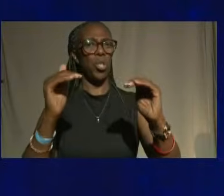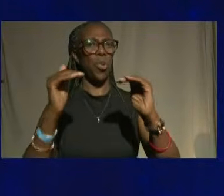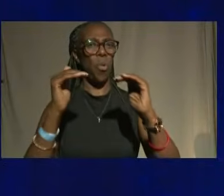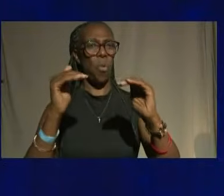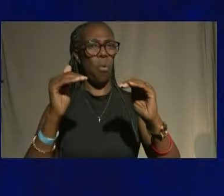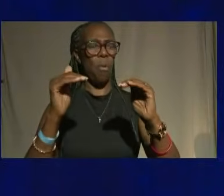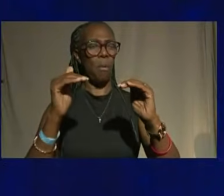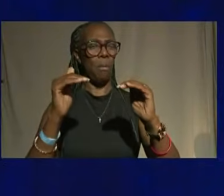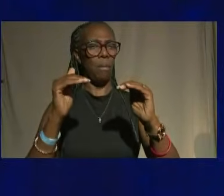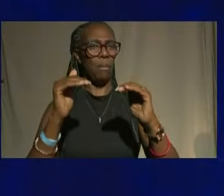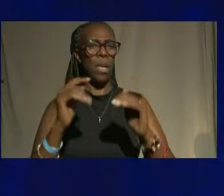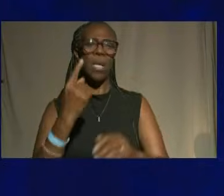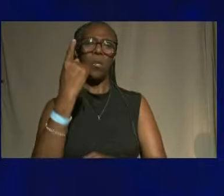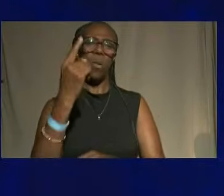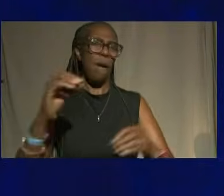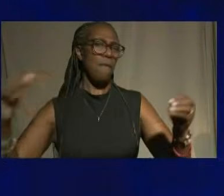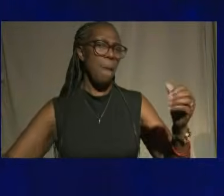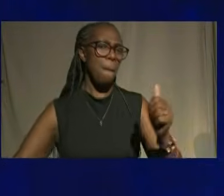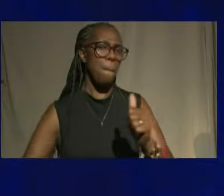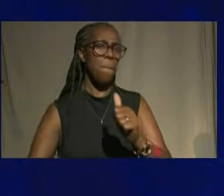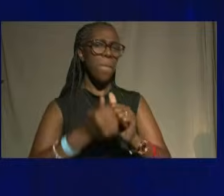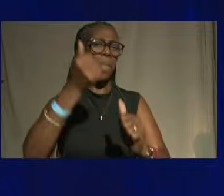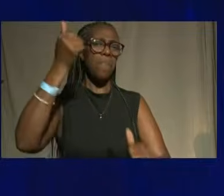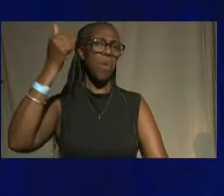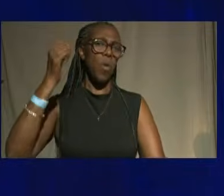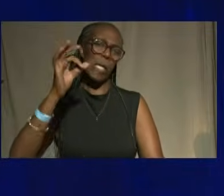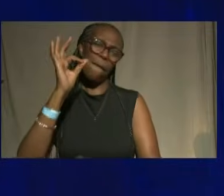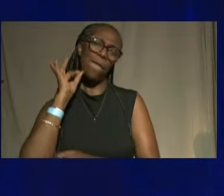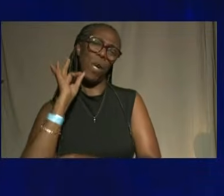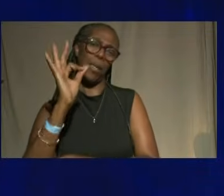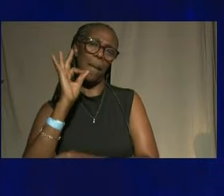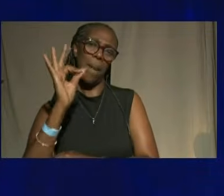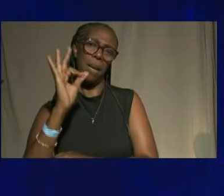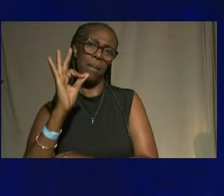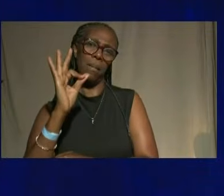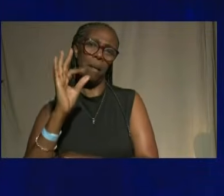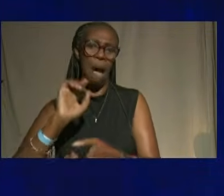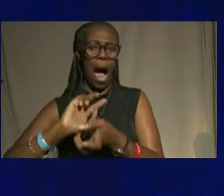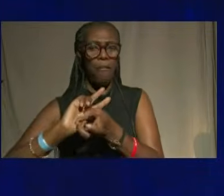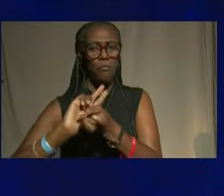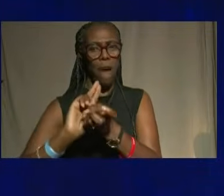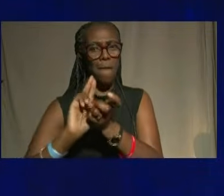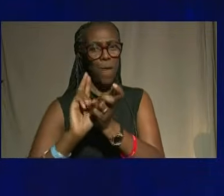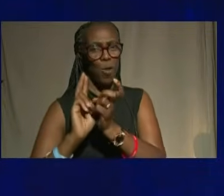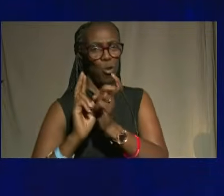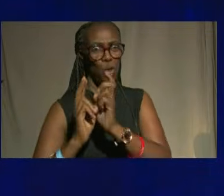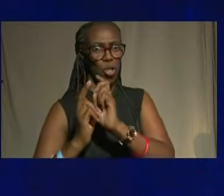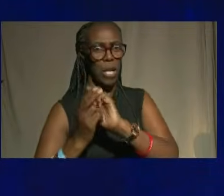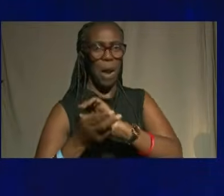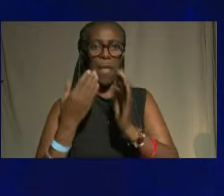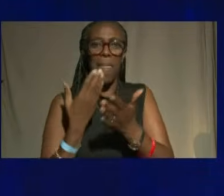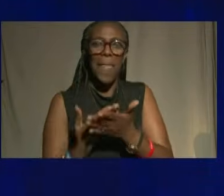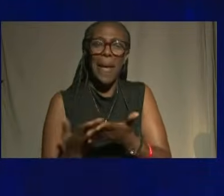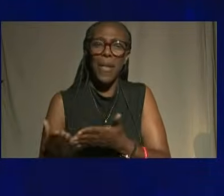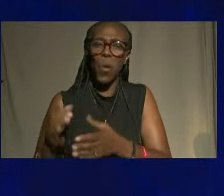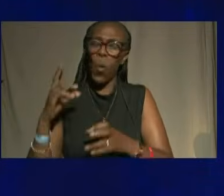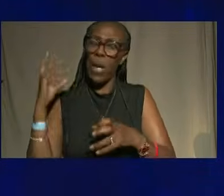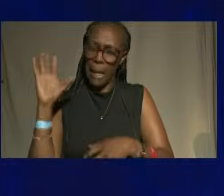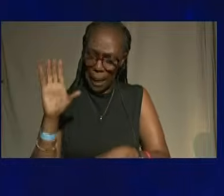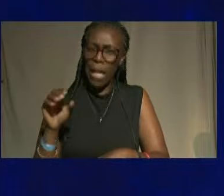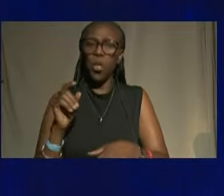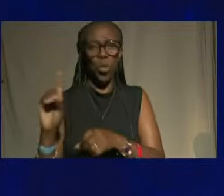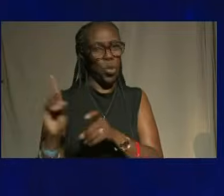fundamental and revolutionary things we can do to retain our best and brightest. As I said, this is